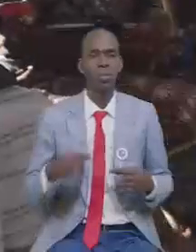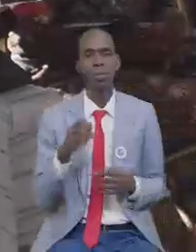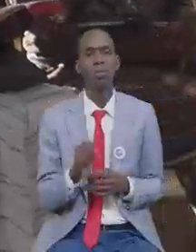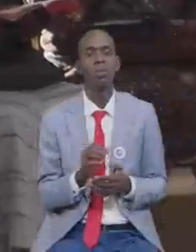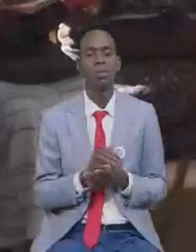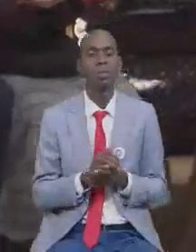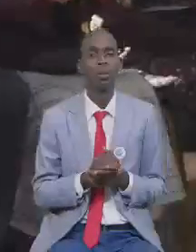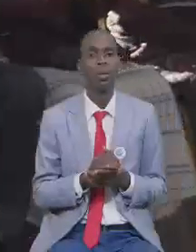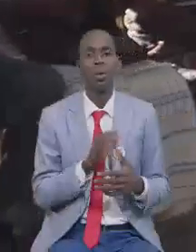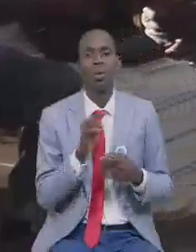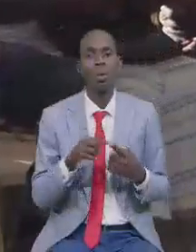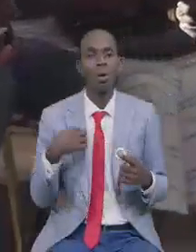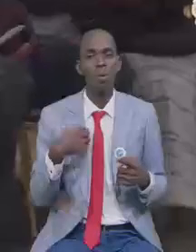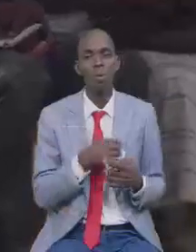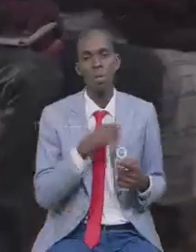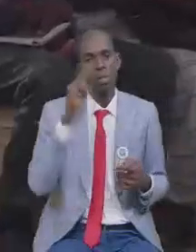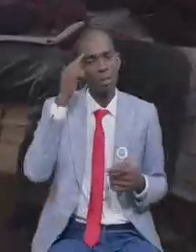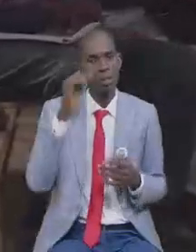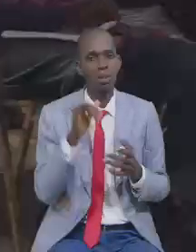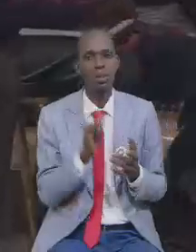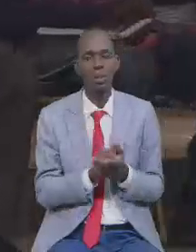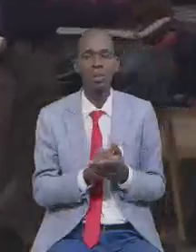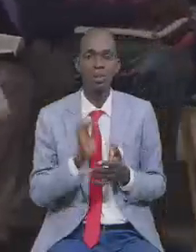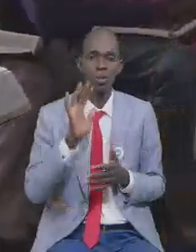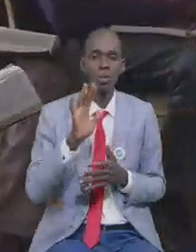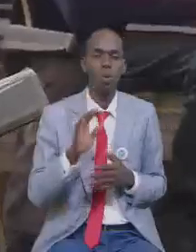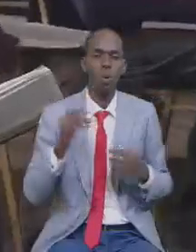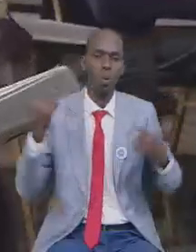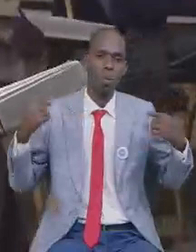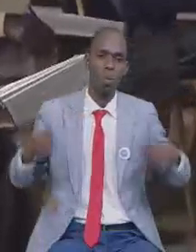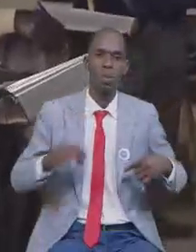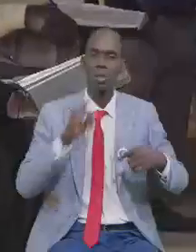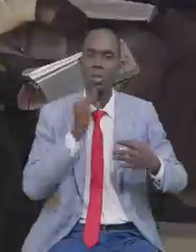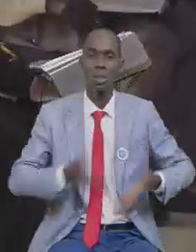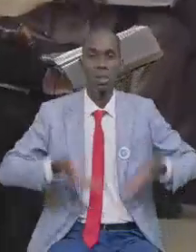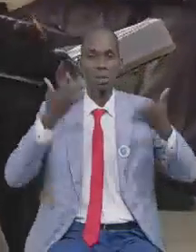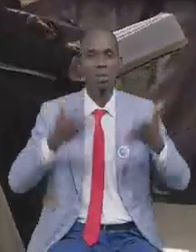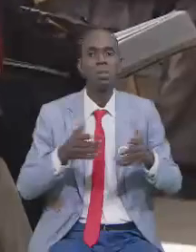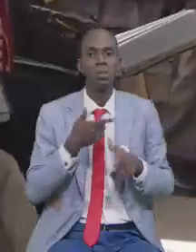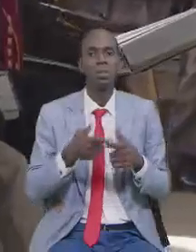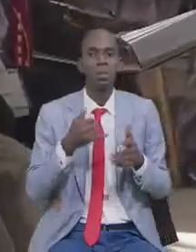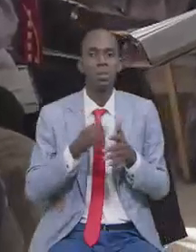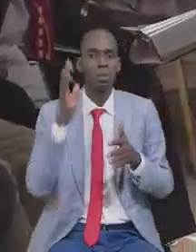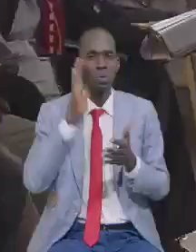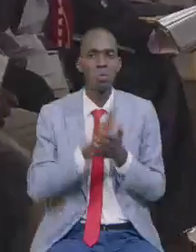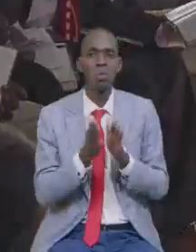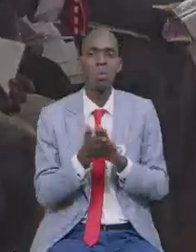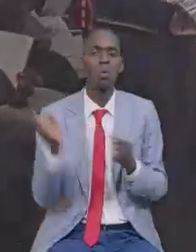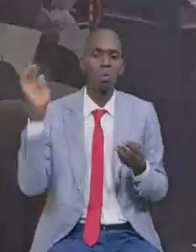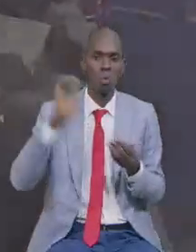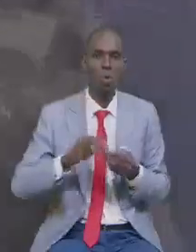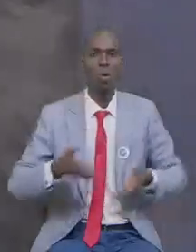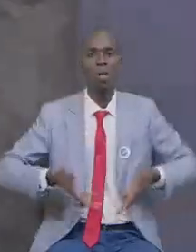when you think your affliction is heavy, it will grow heavier. But when you get